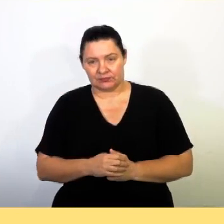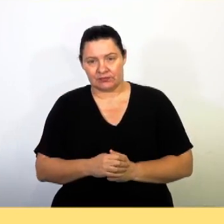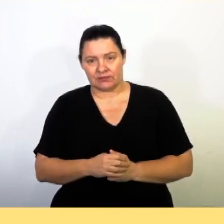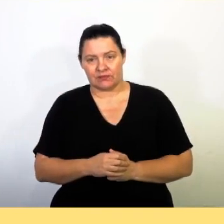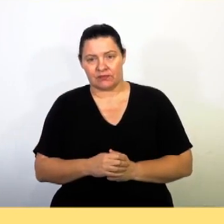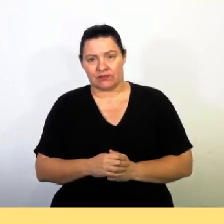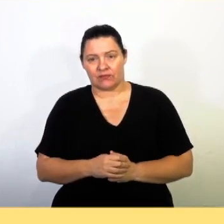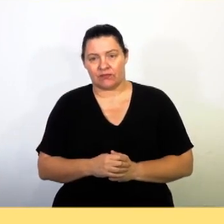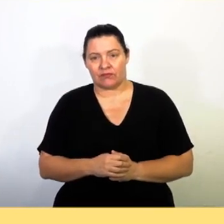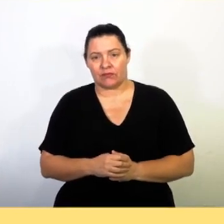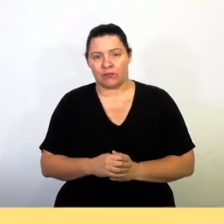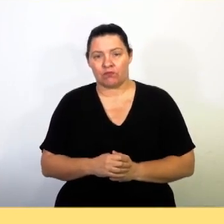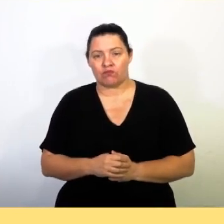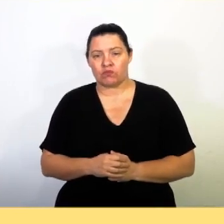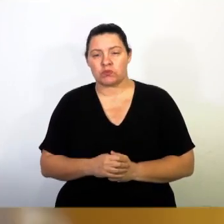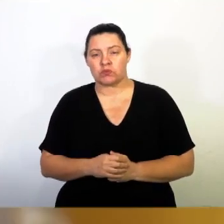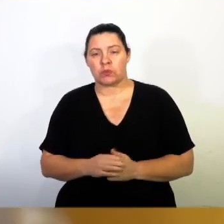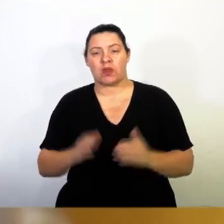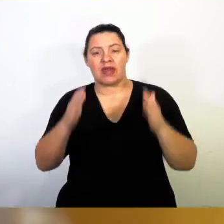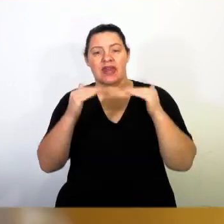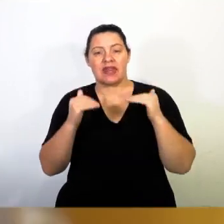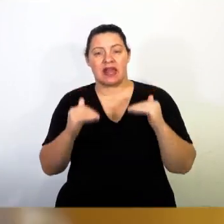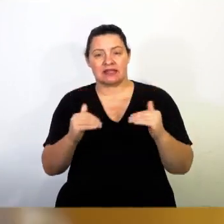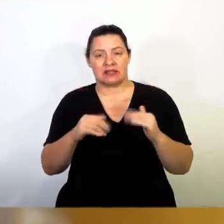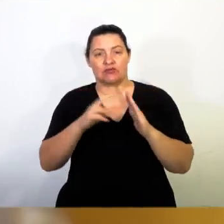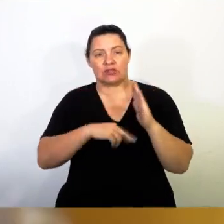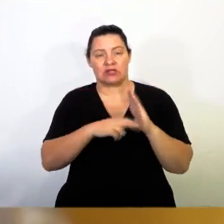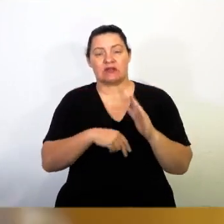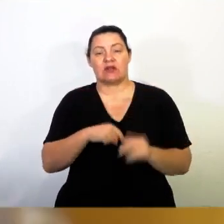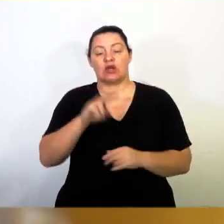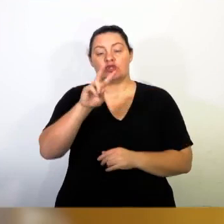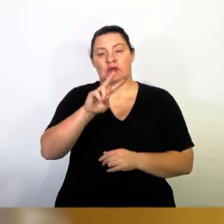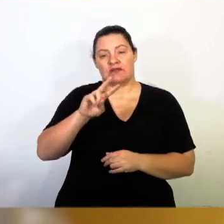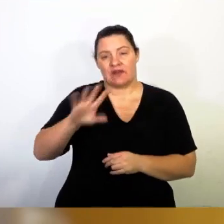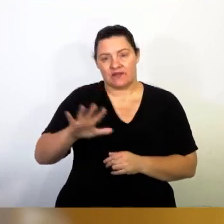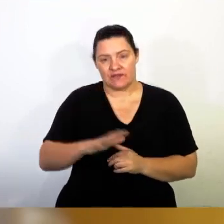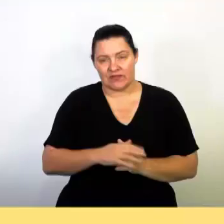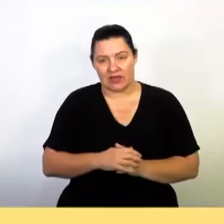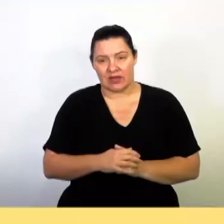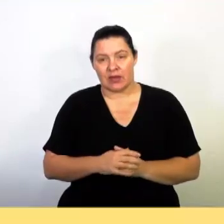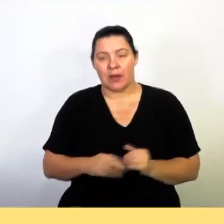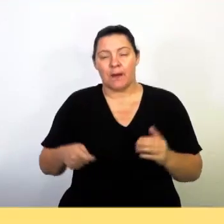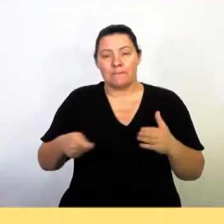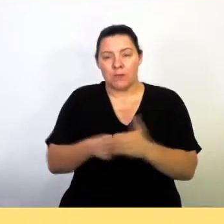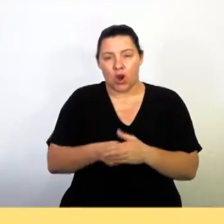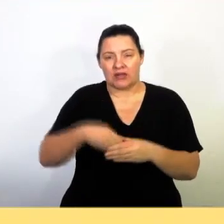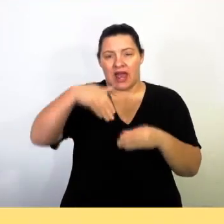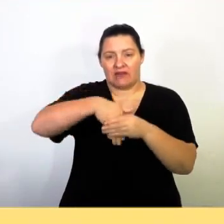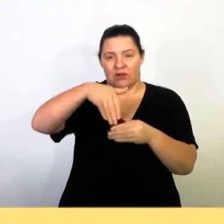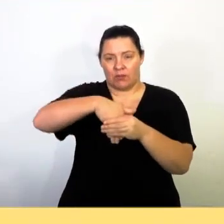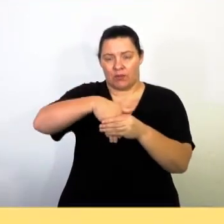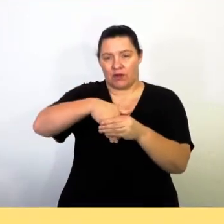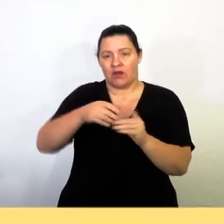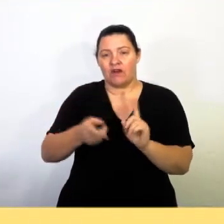is called drawings. The next transaction then reads, on the 25th, bought